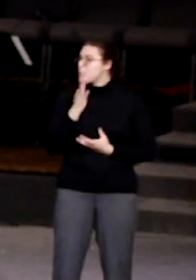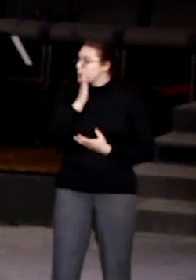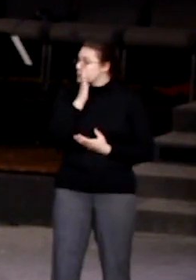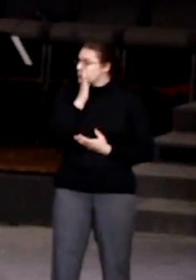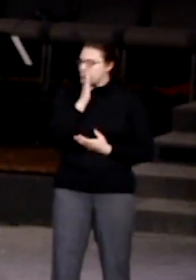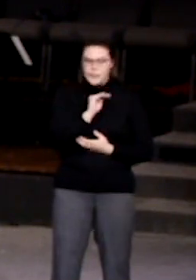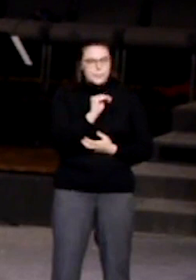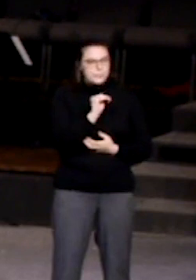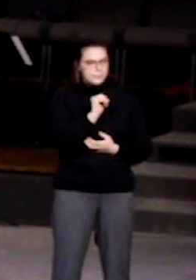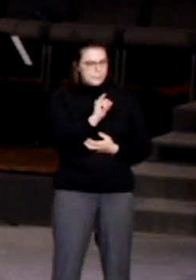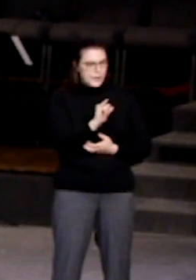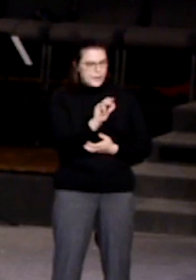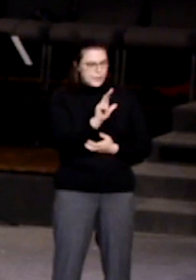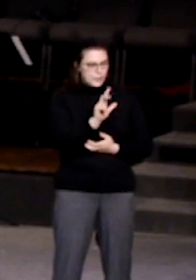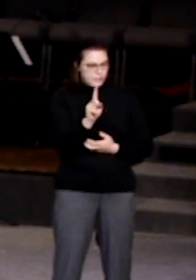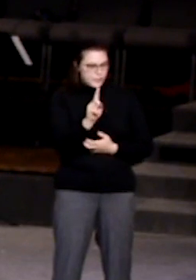May